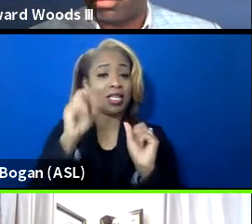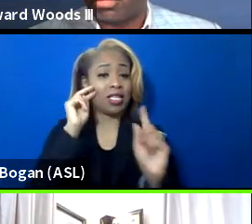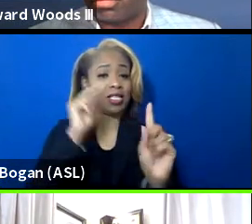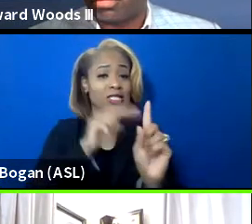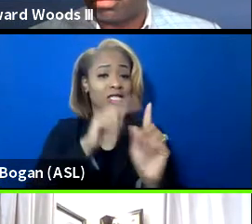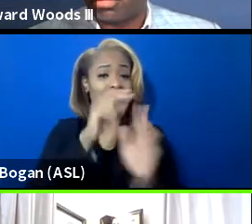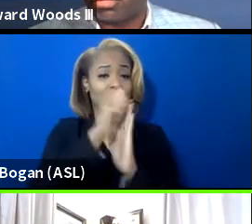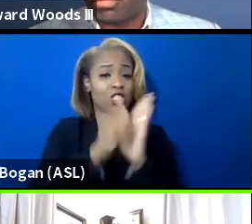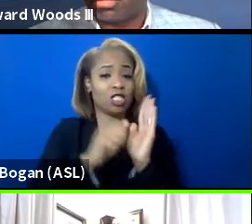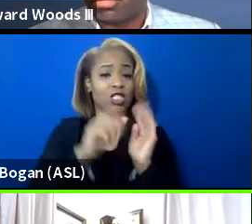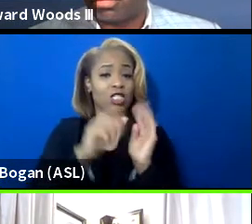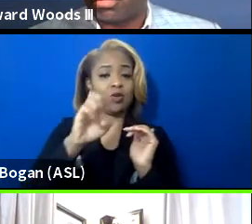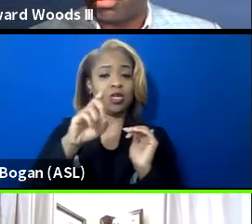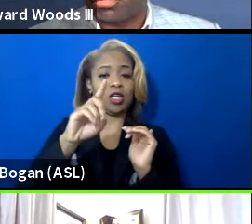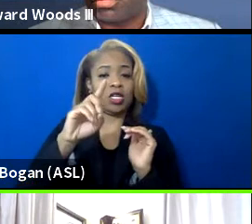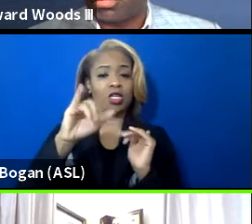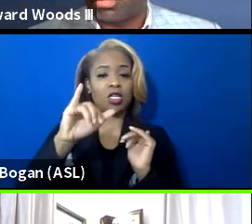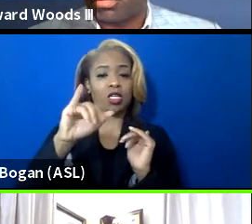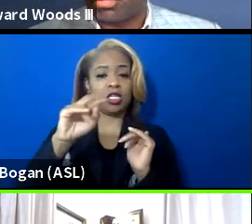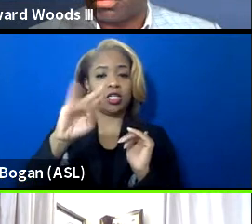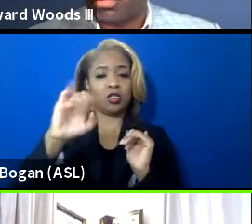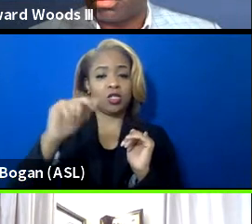at redistrictingmichigan.org.